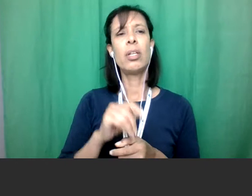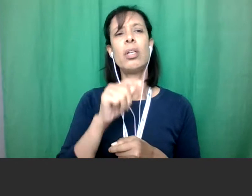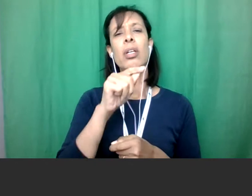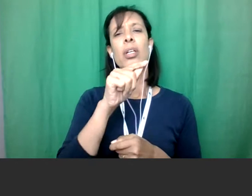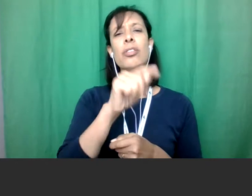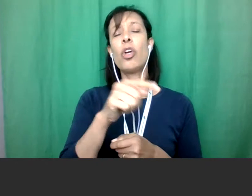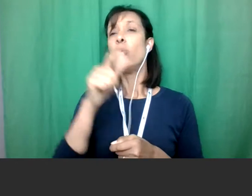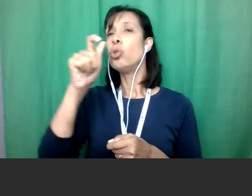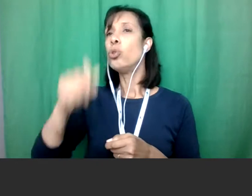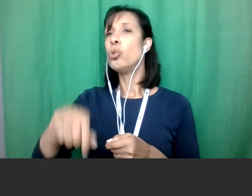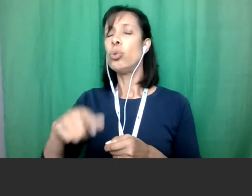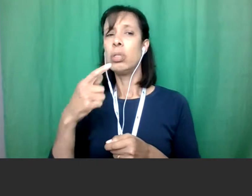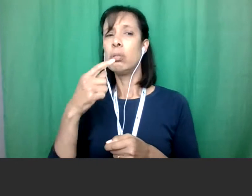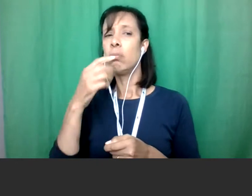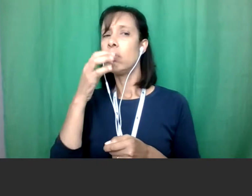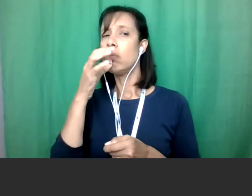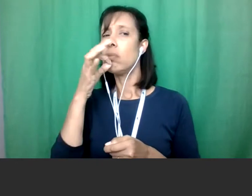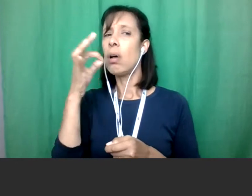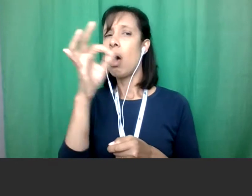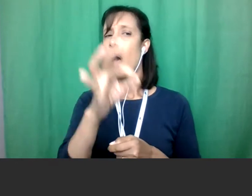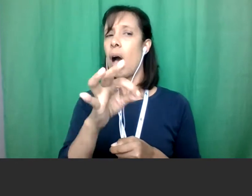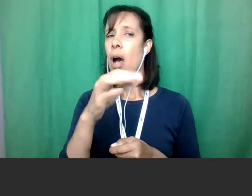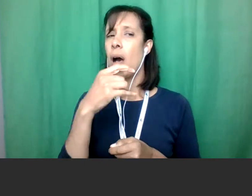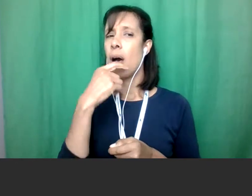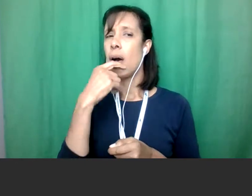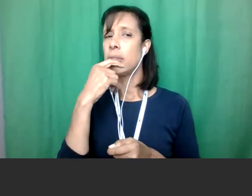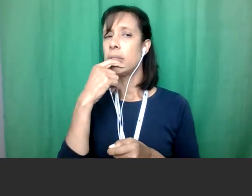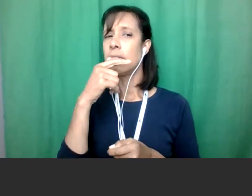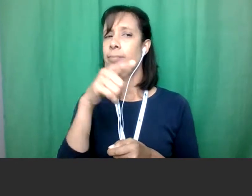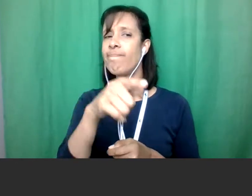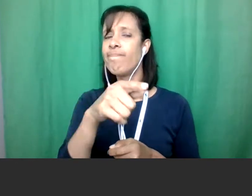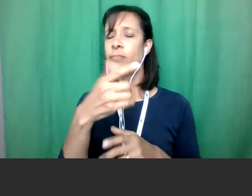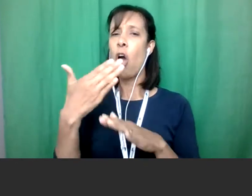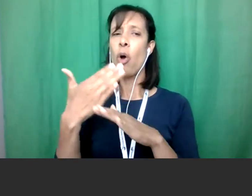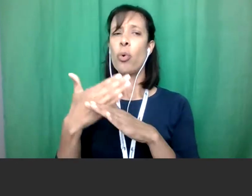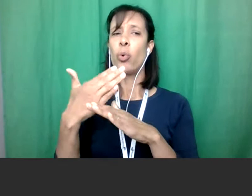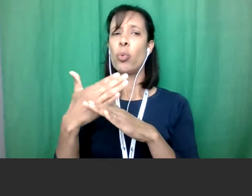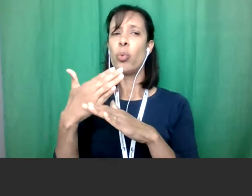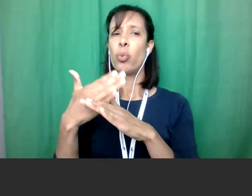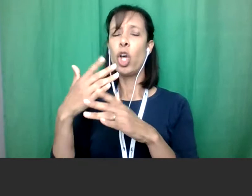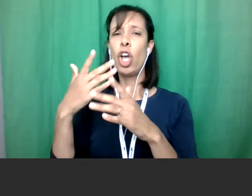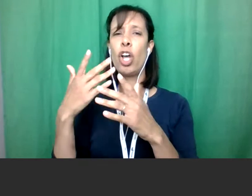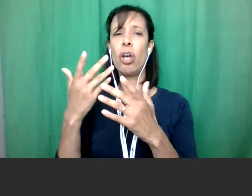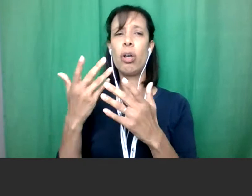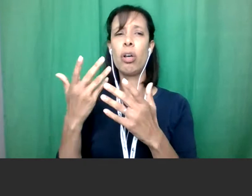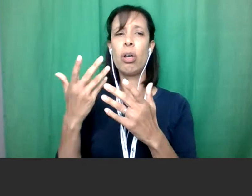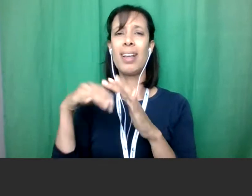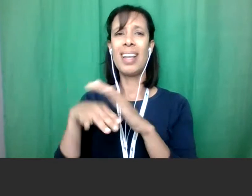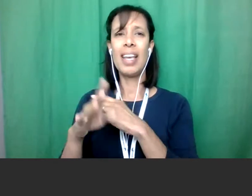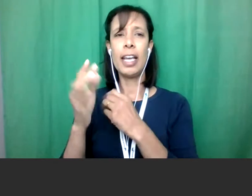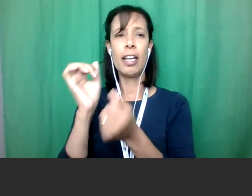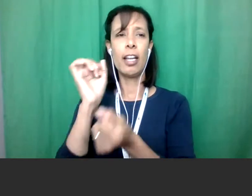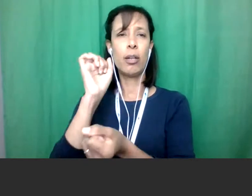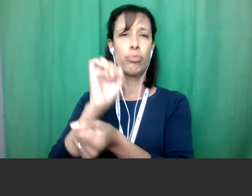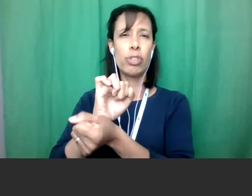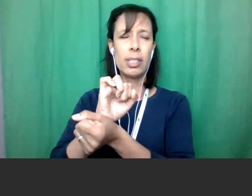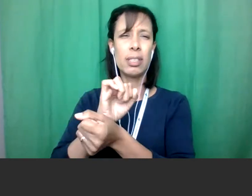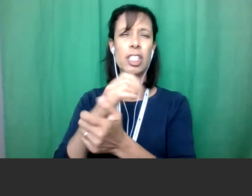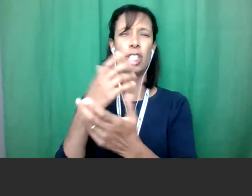so a questionnaire type wouldn't really be possible? Well, it's kind of, I guess then it's about